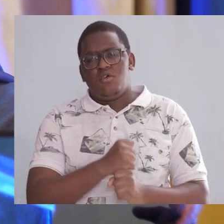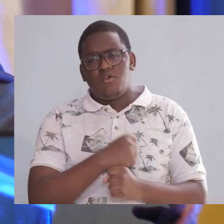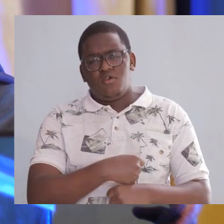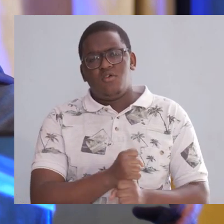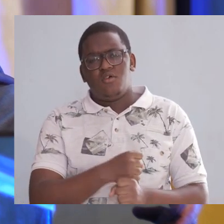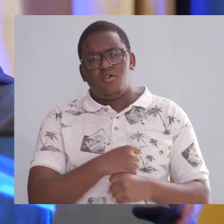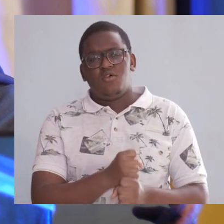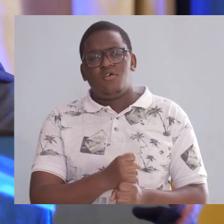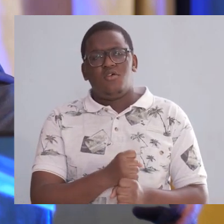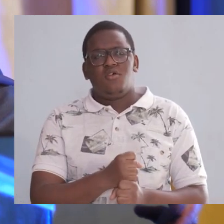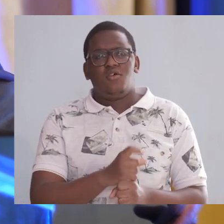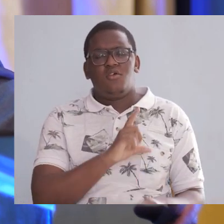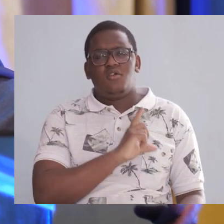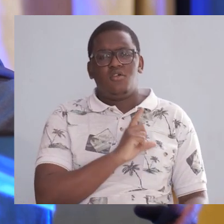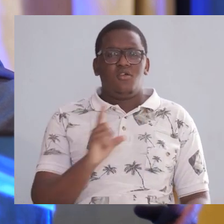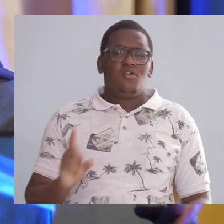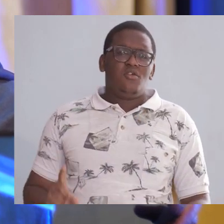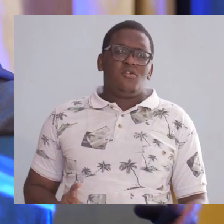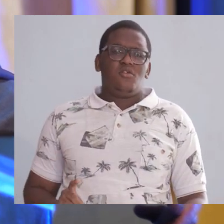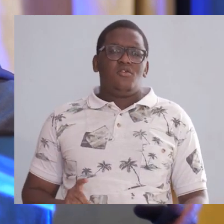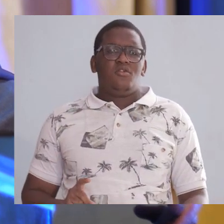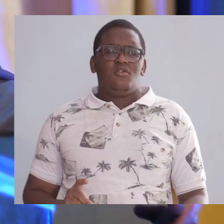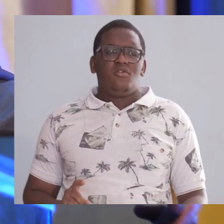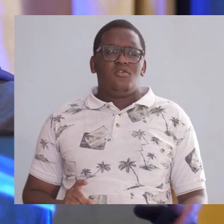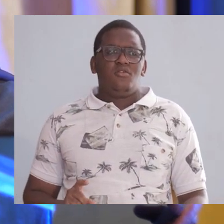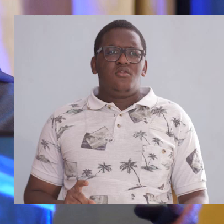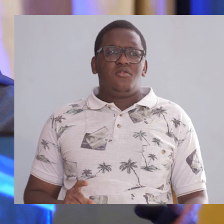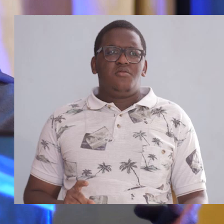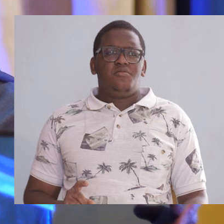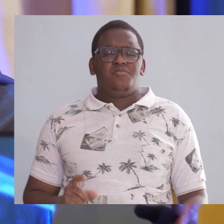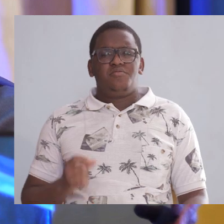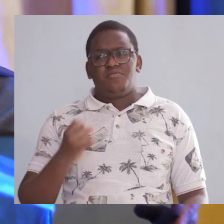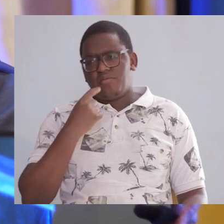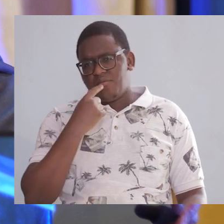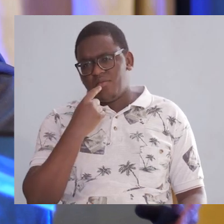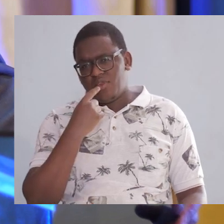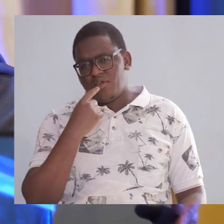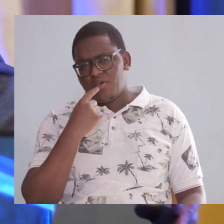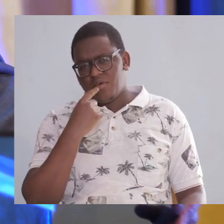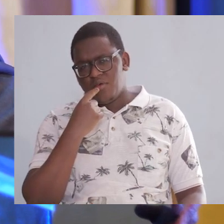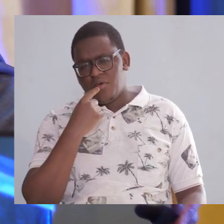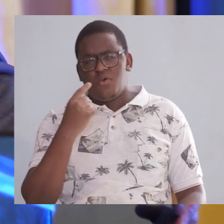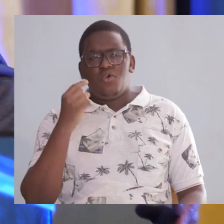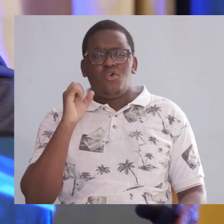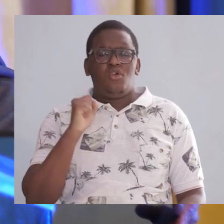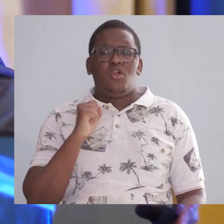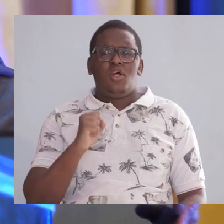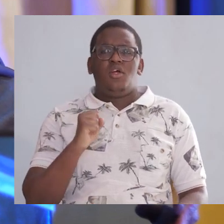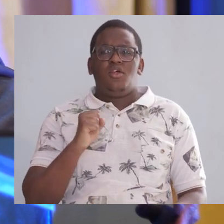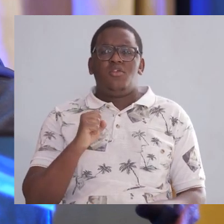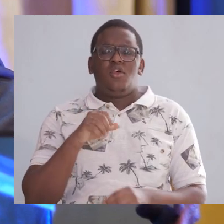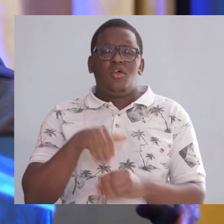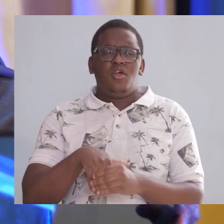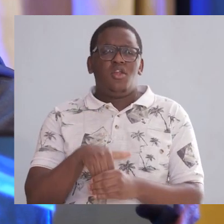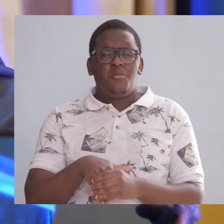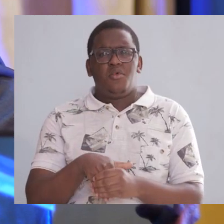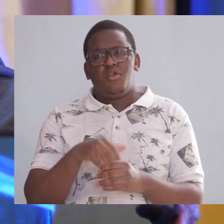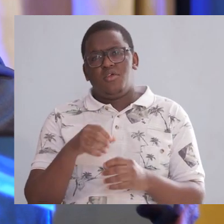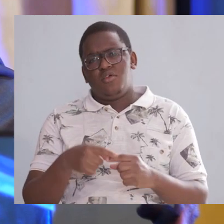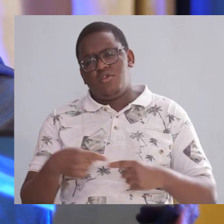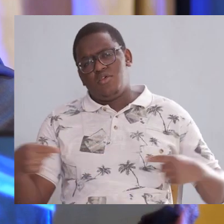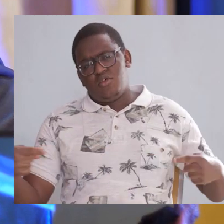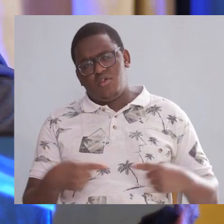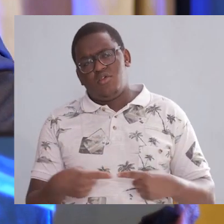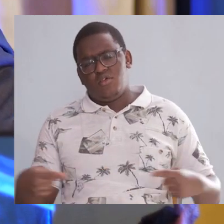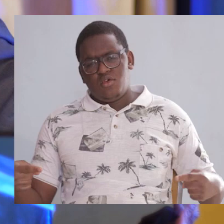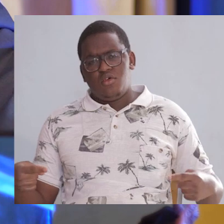have fallen victim to the lies of the enemy and leading us even to become thieves, we